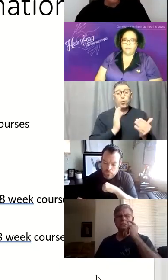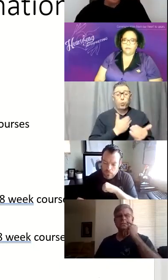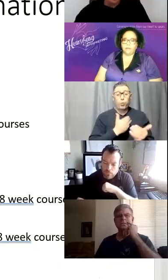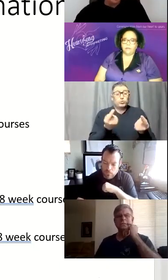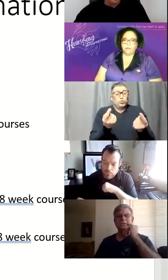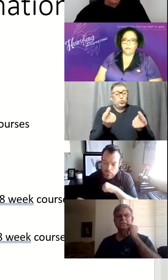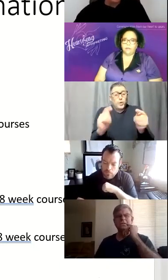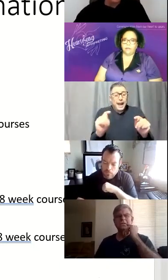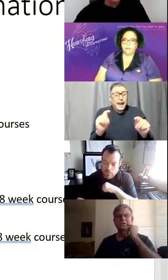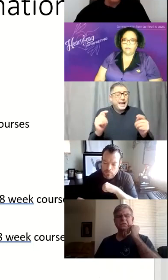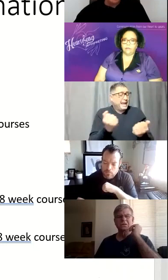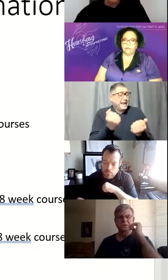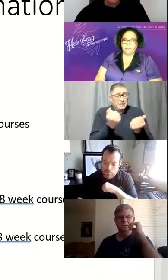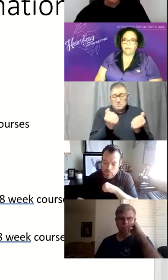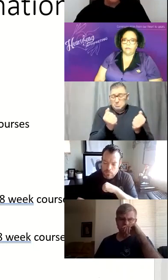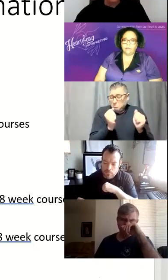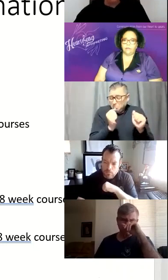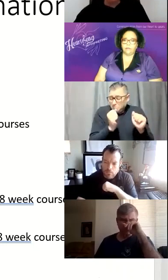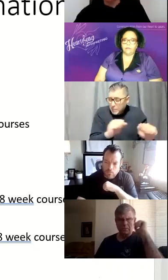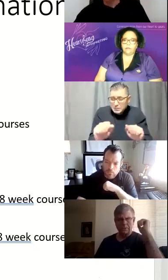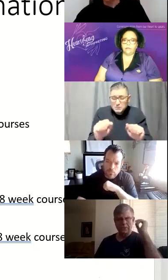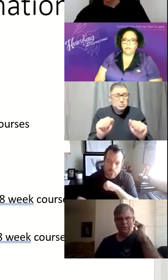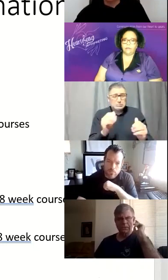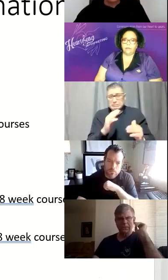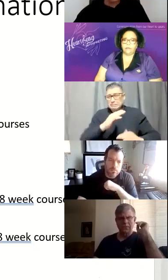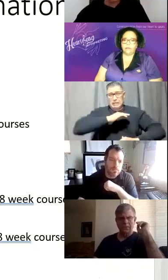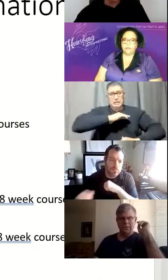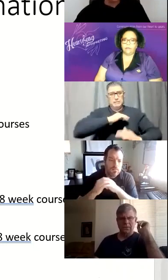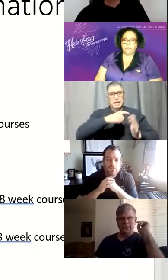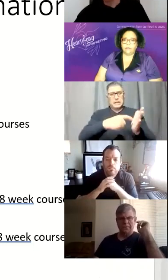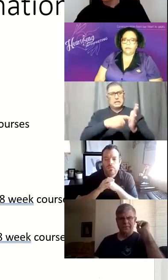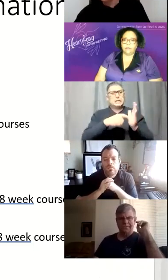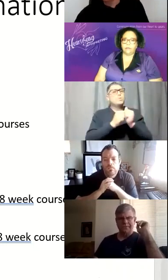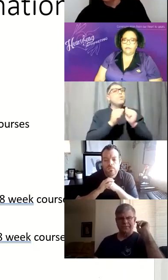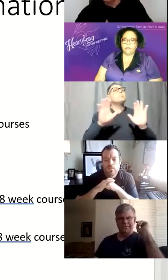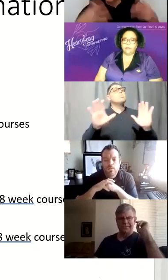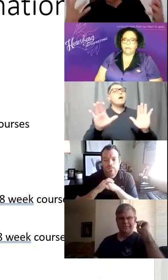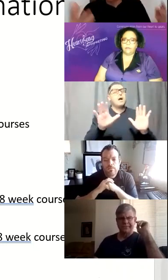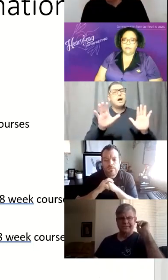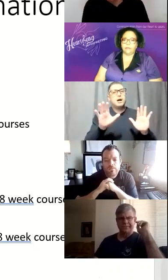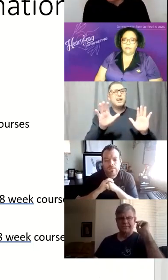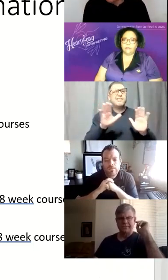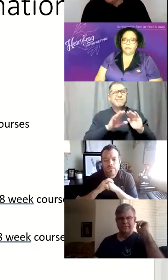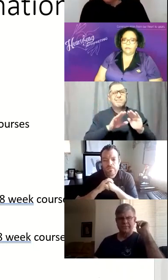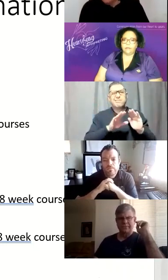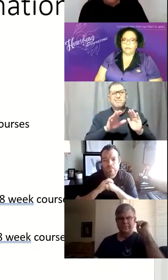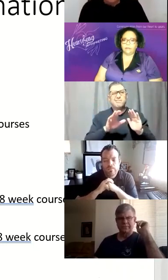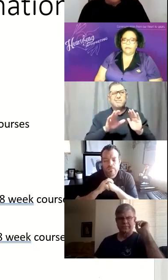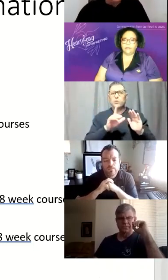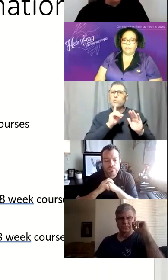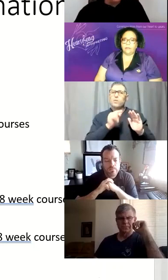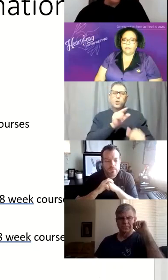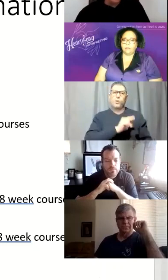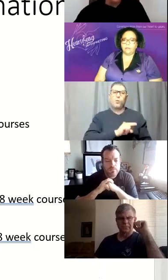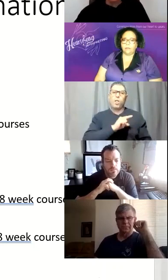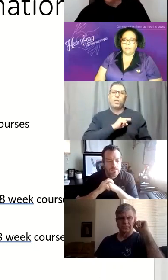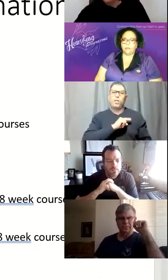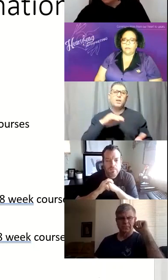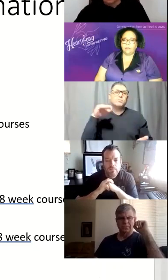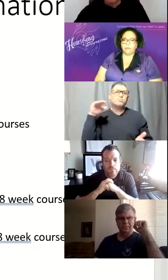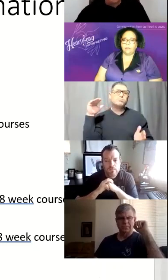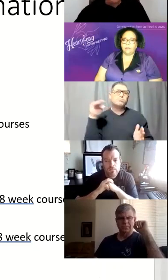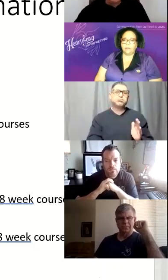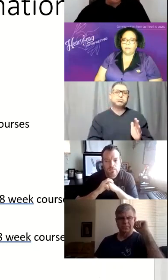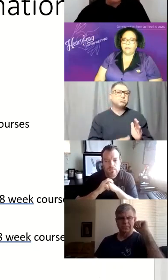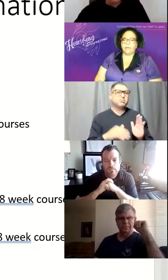do everything we can to meet that need without suffering any or taking away from the quality of the educational